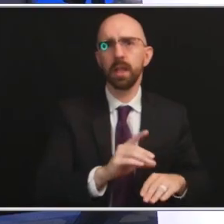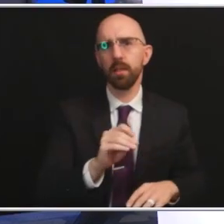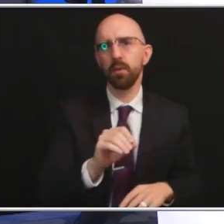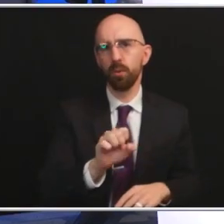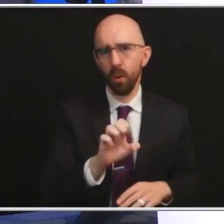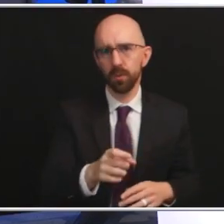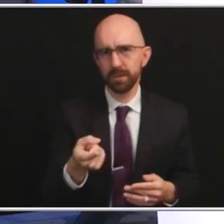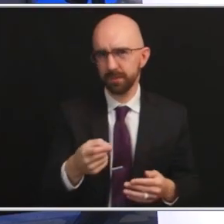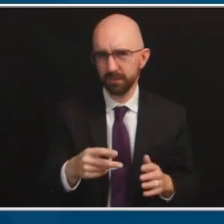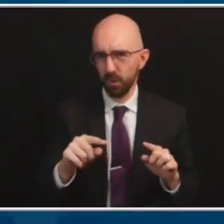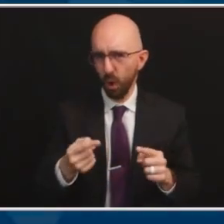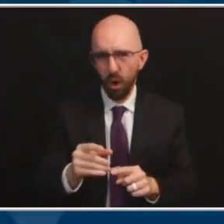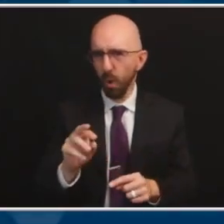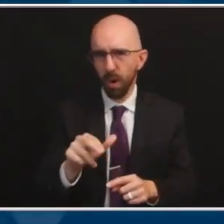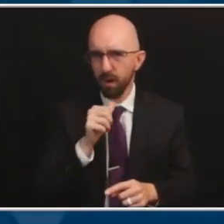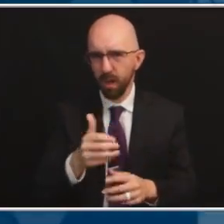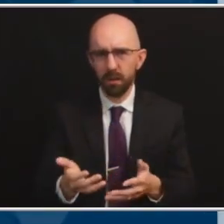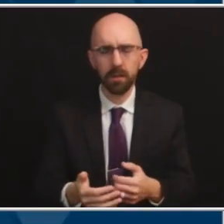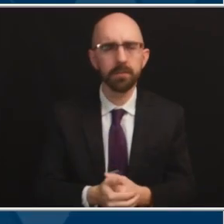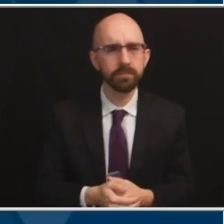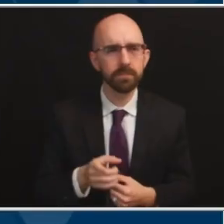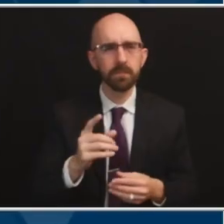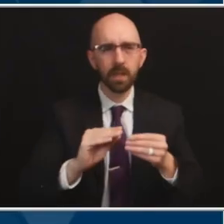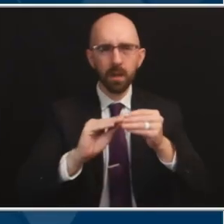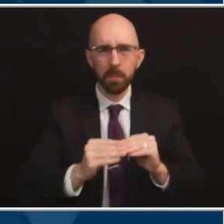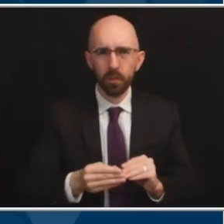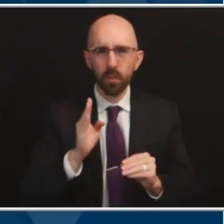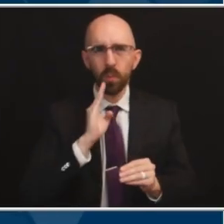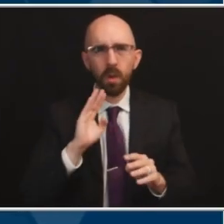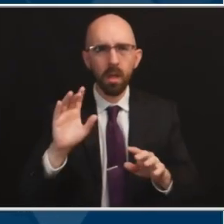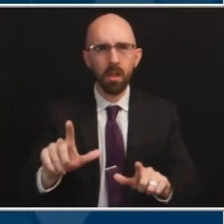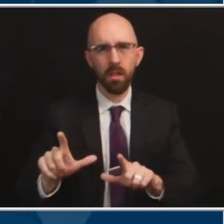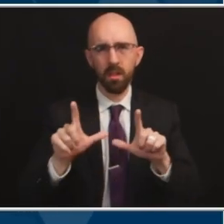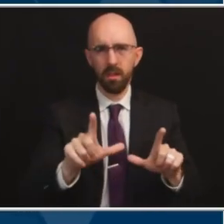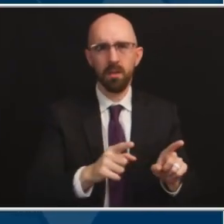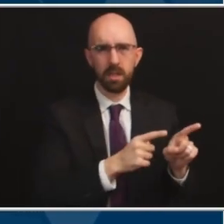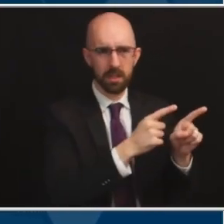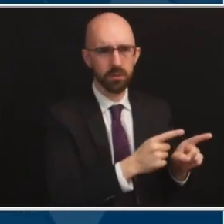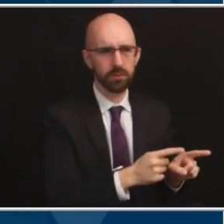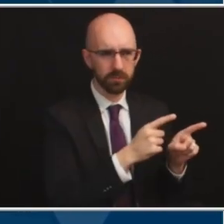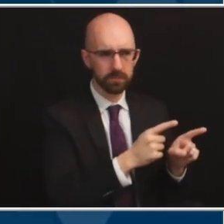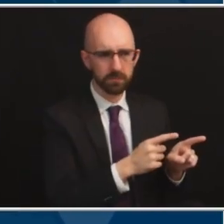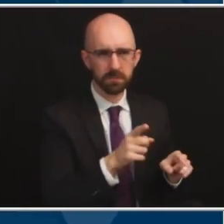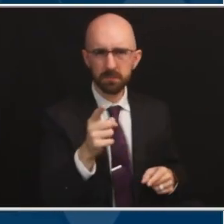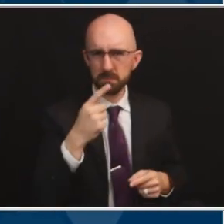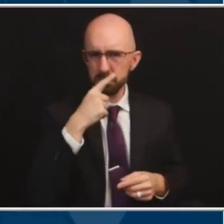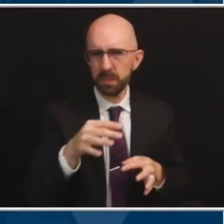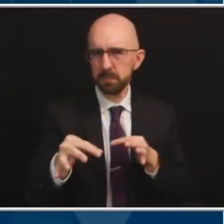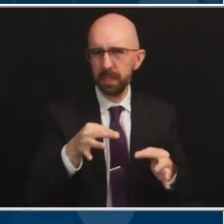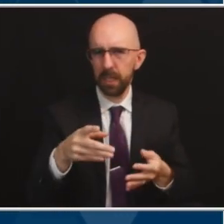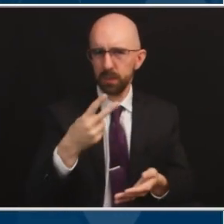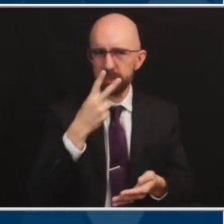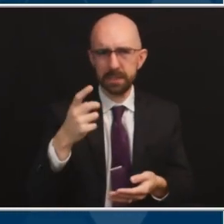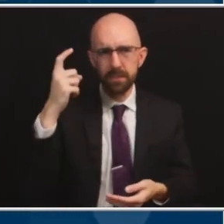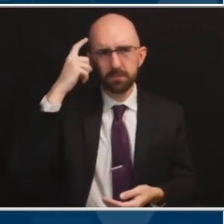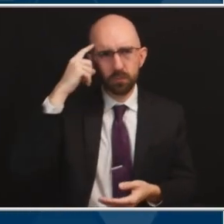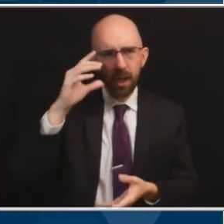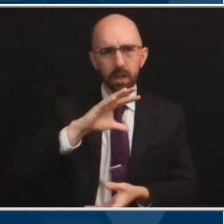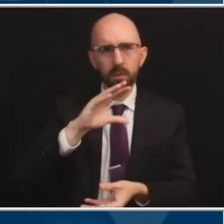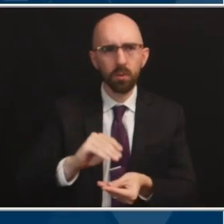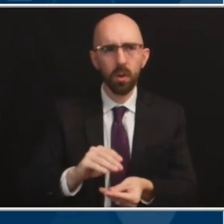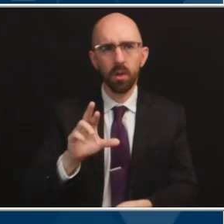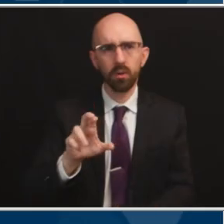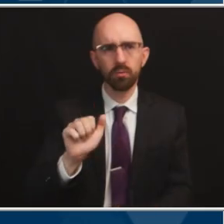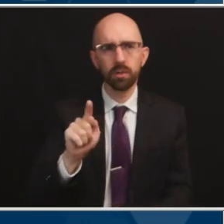your figures. I think we're going to pull up here. Can you explain what we're seeing in this brain total creatine graph?